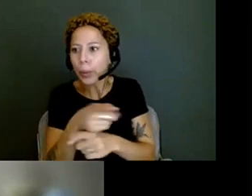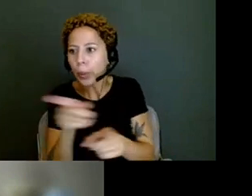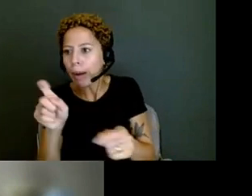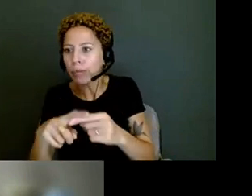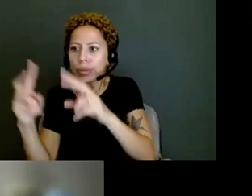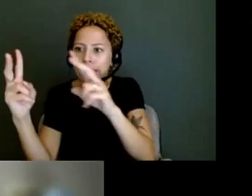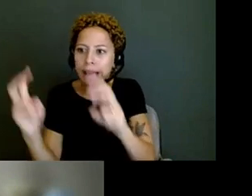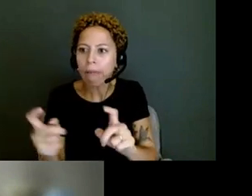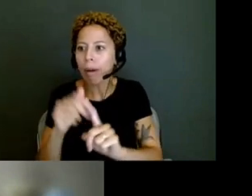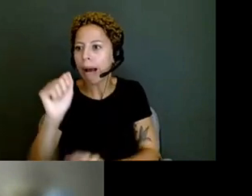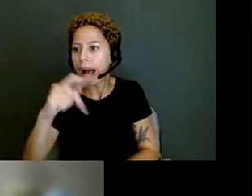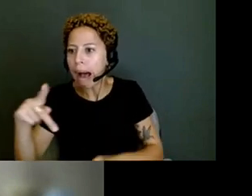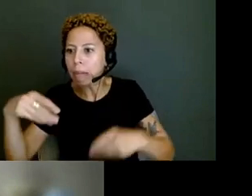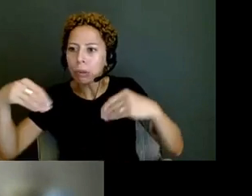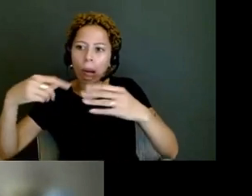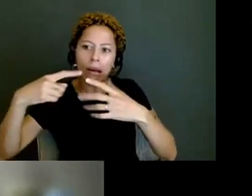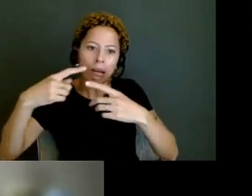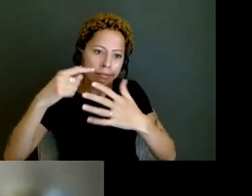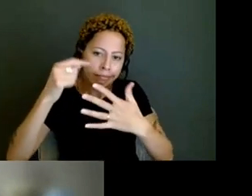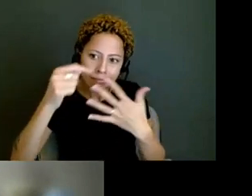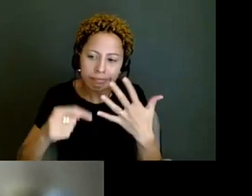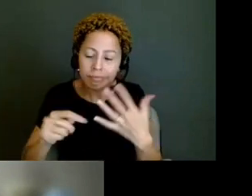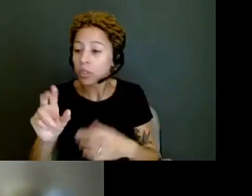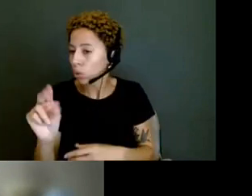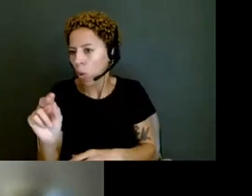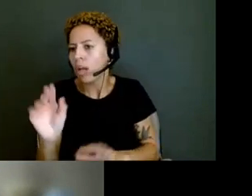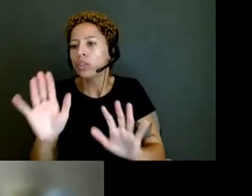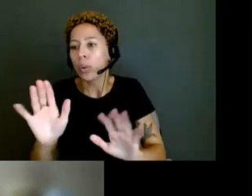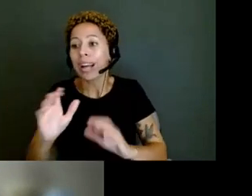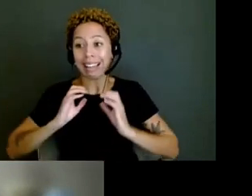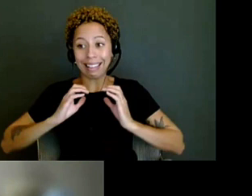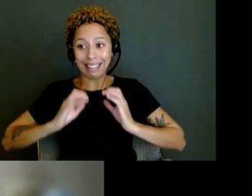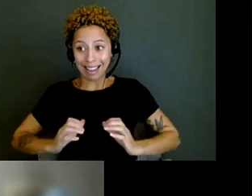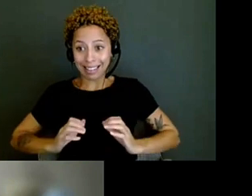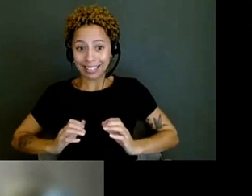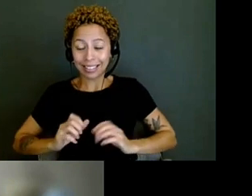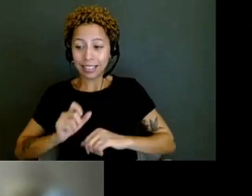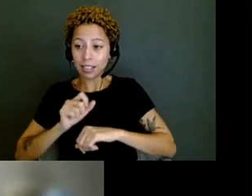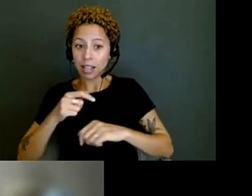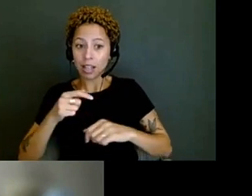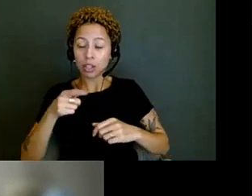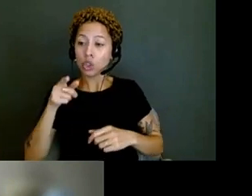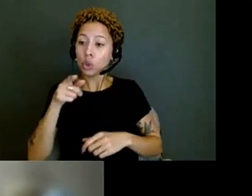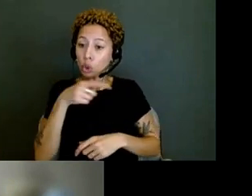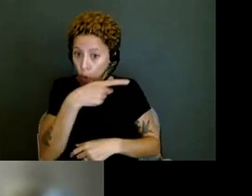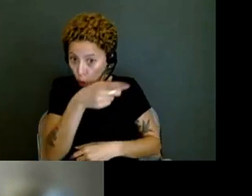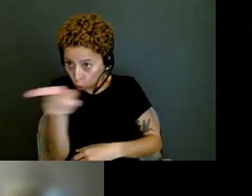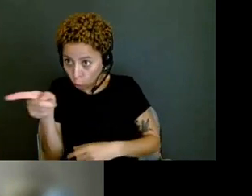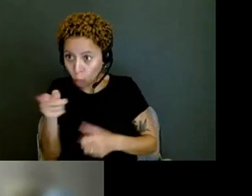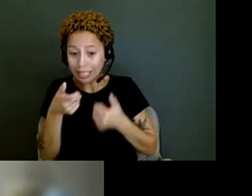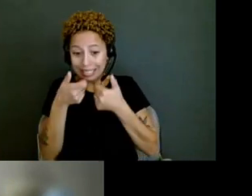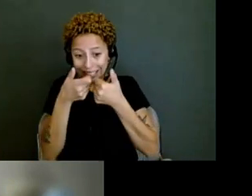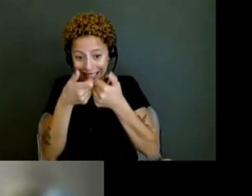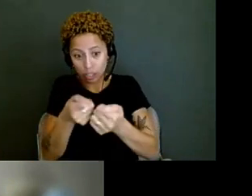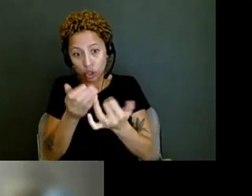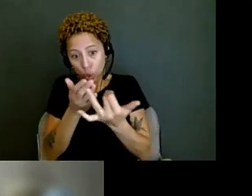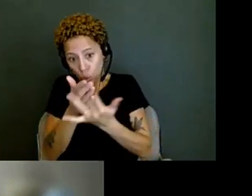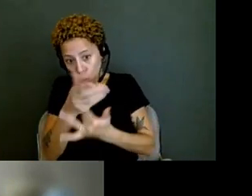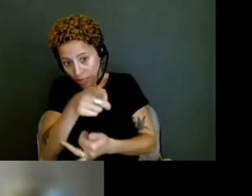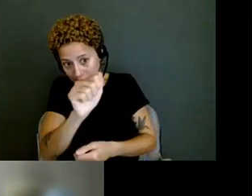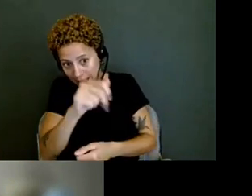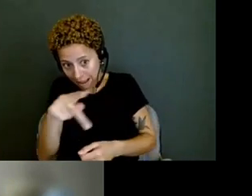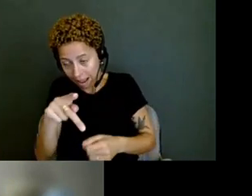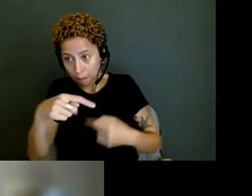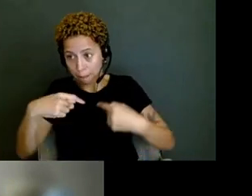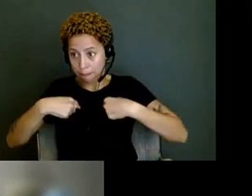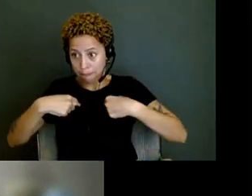no, what your client receives is a text message. Again, nothing different than just a regular SMS message. So